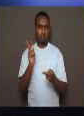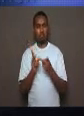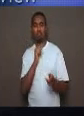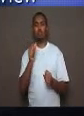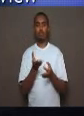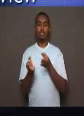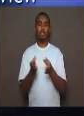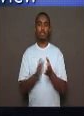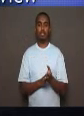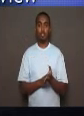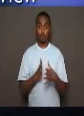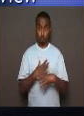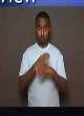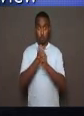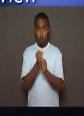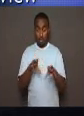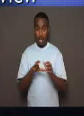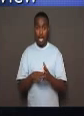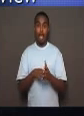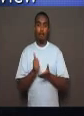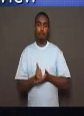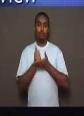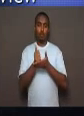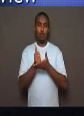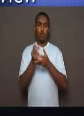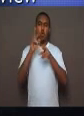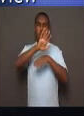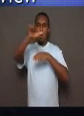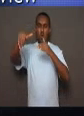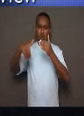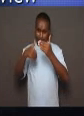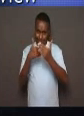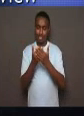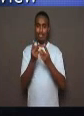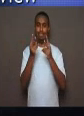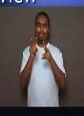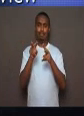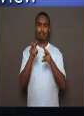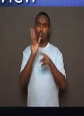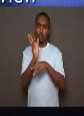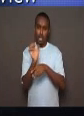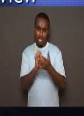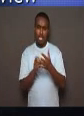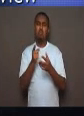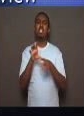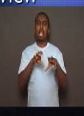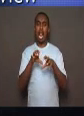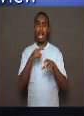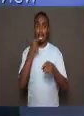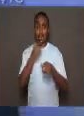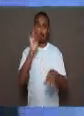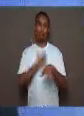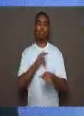effective. To conclude, provide an overview of what you have said throughout your essay.